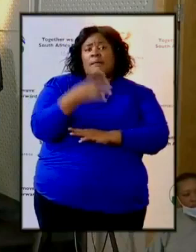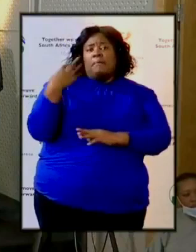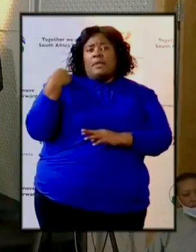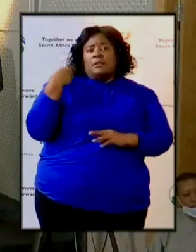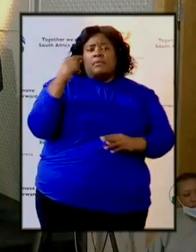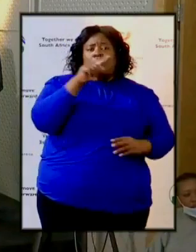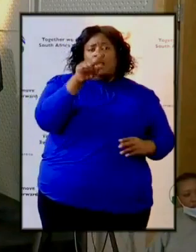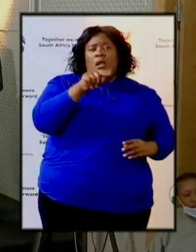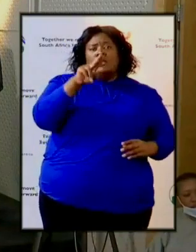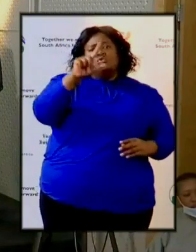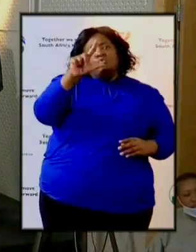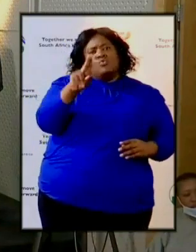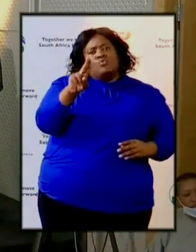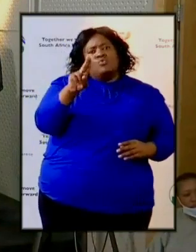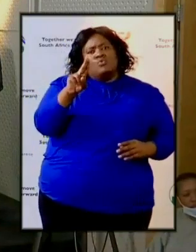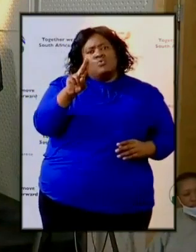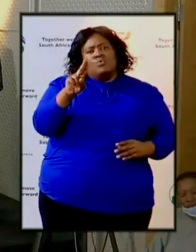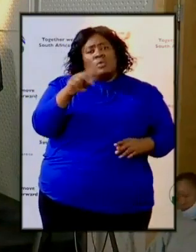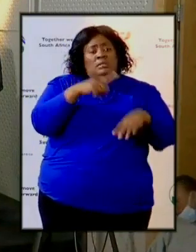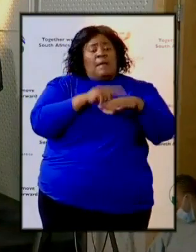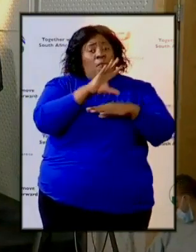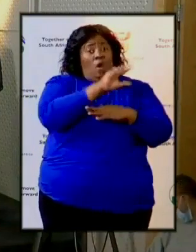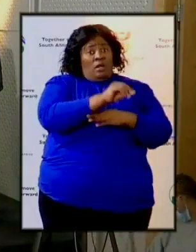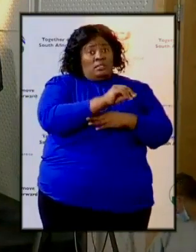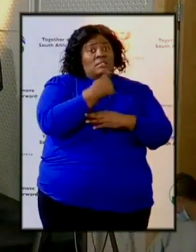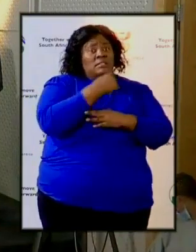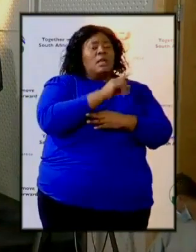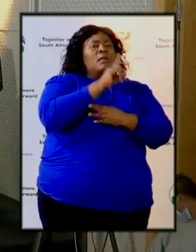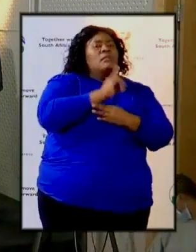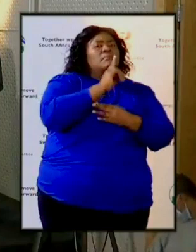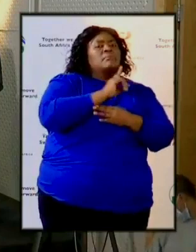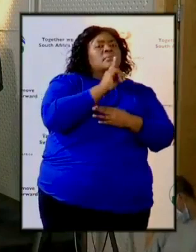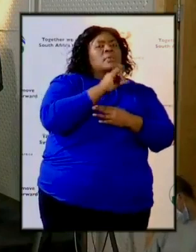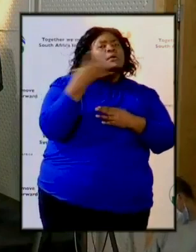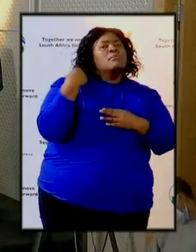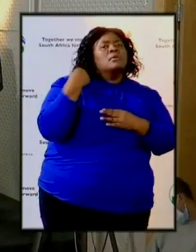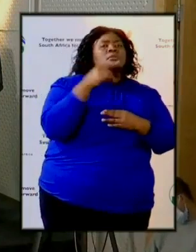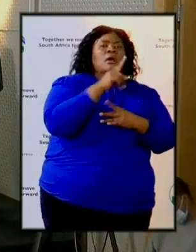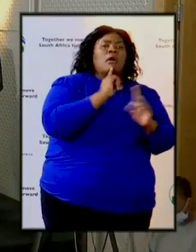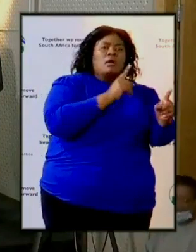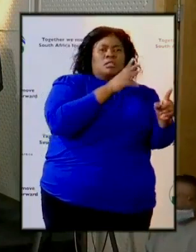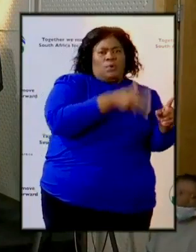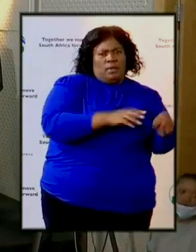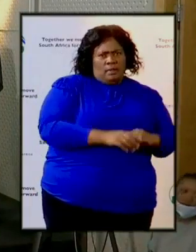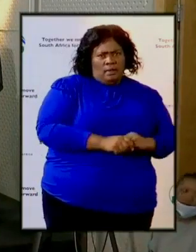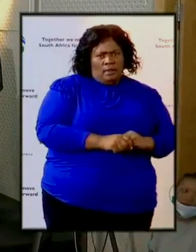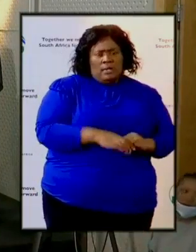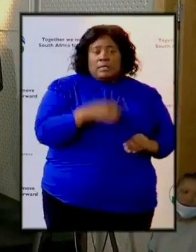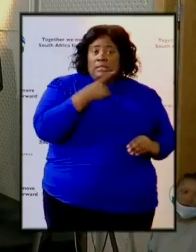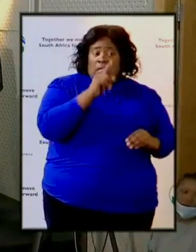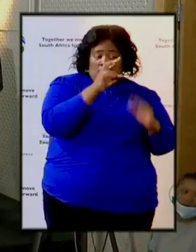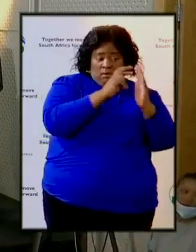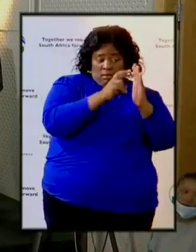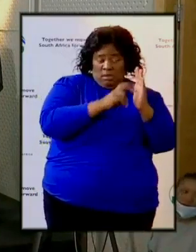asked these questions earlier, directed them to Minister Dlamini-Zuma, and is asking, do these regulations